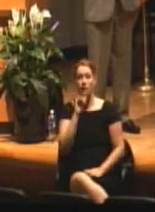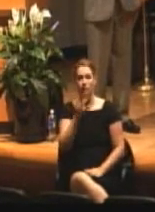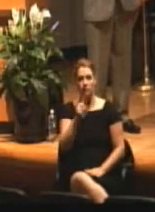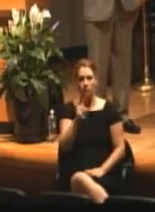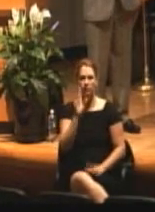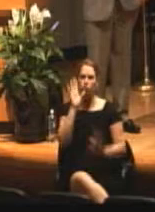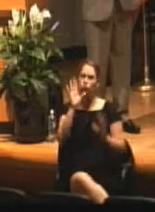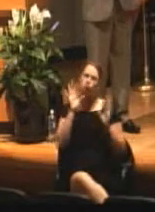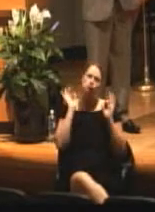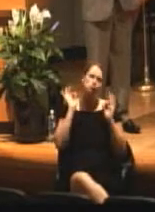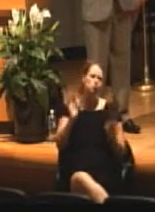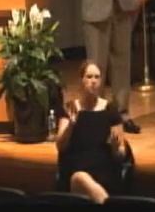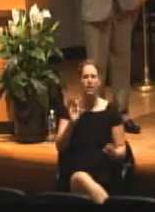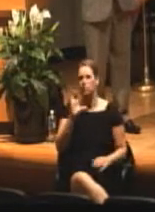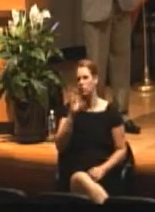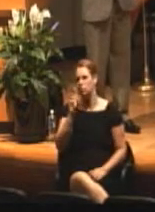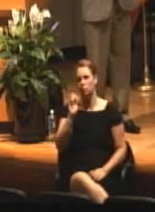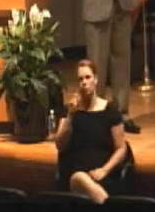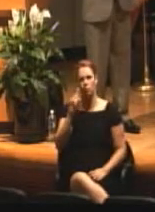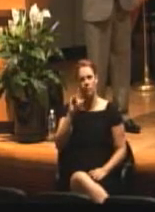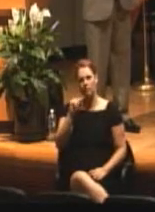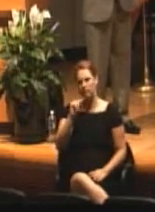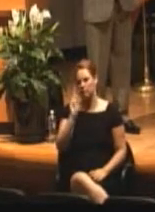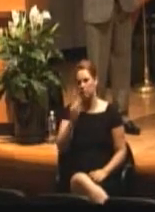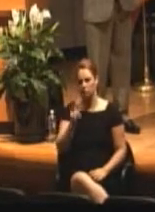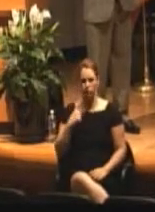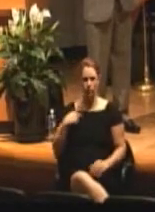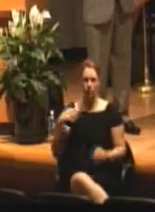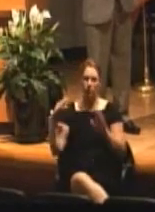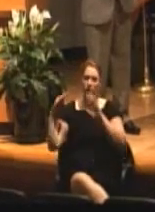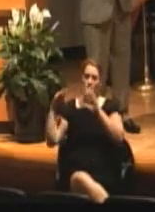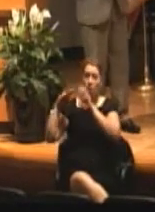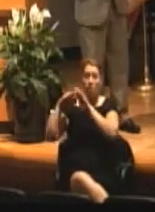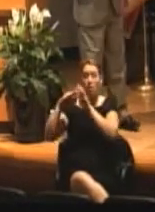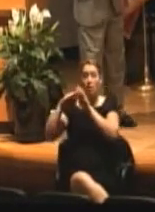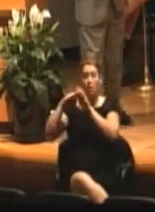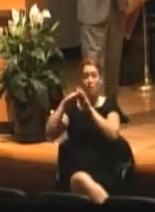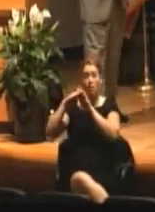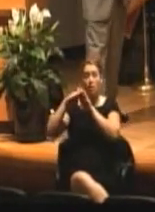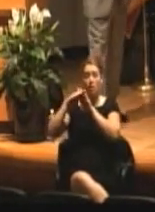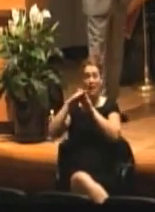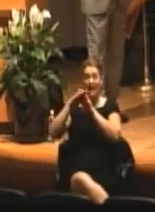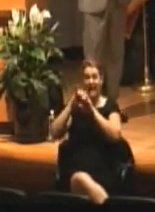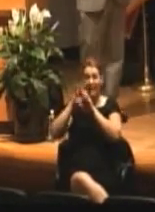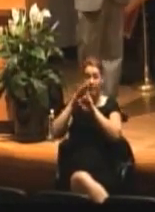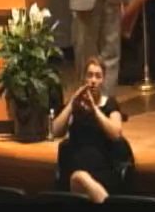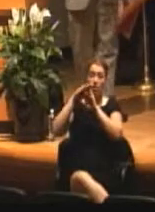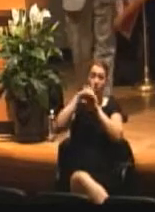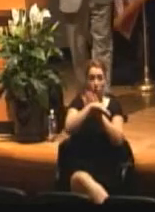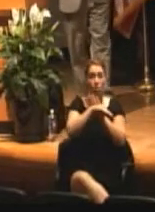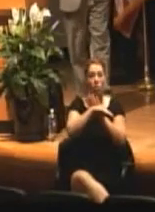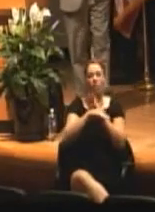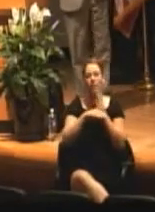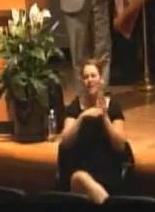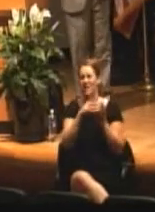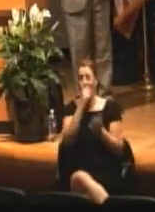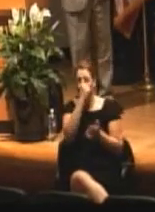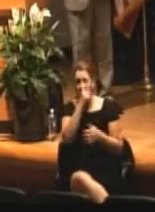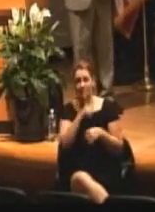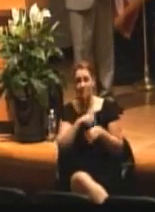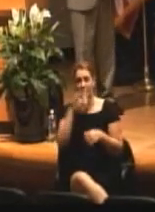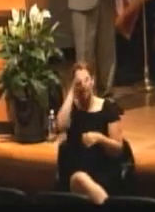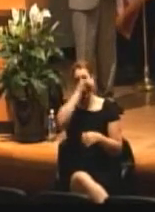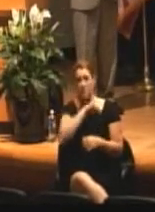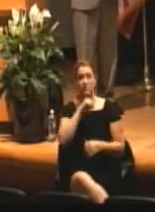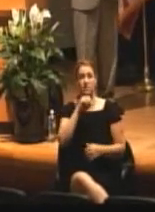payment or one other piece, and you might see your score drop by, you know, 50, 60, even up to 100 points on something. So it